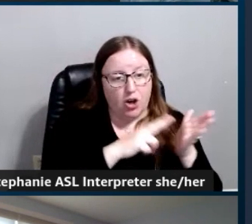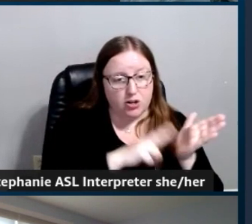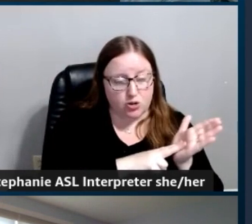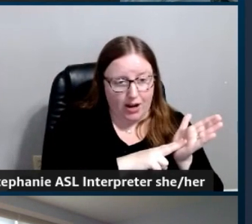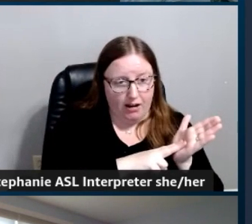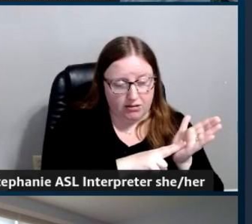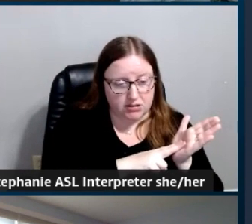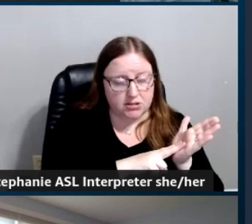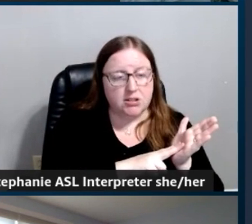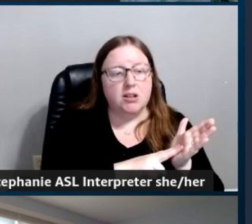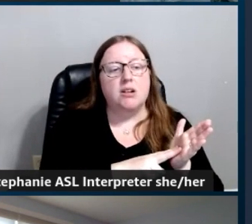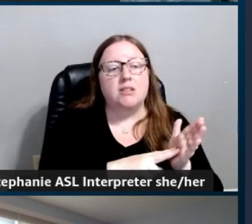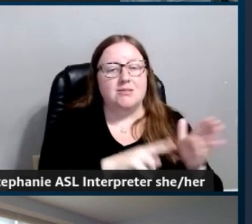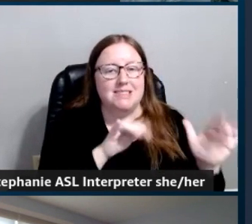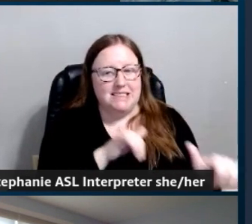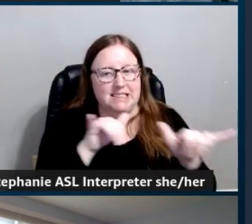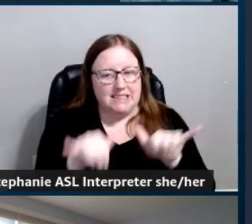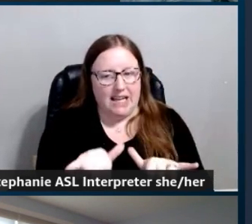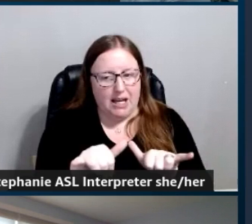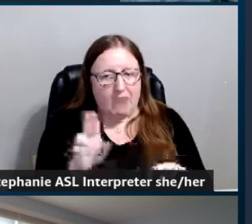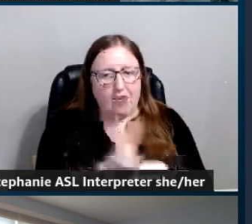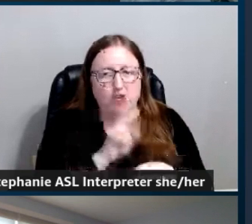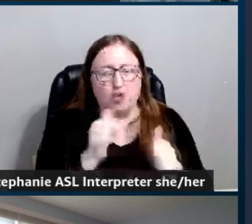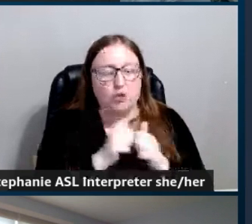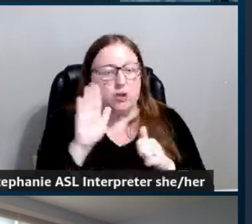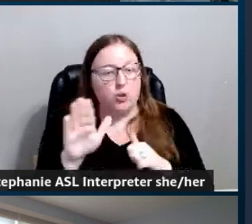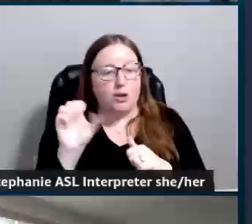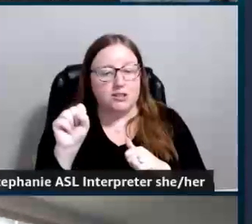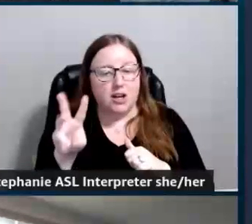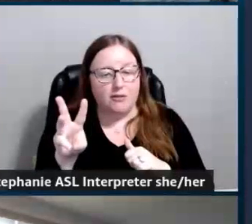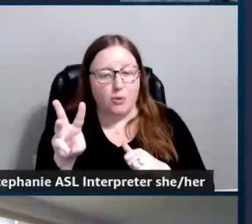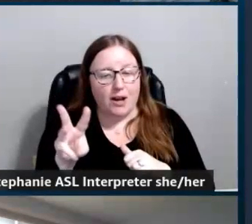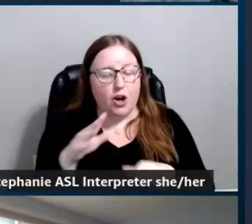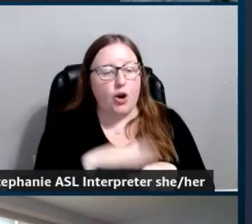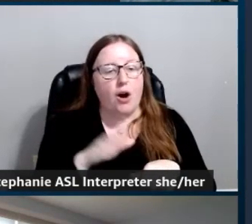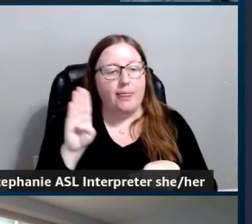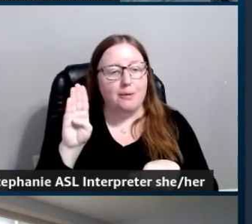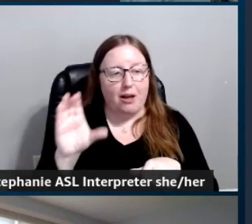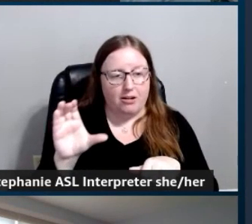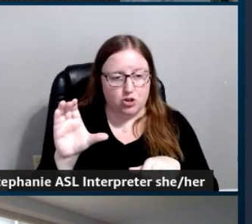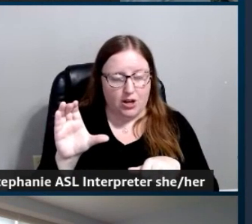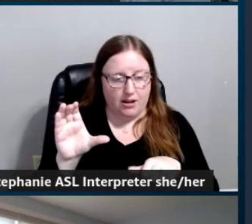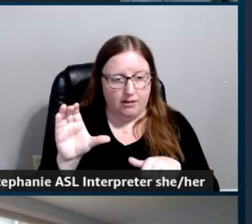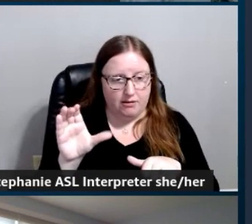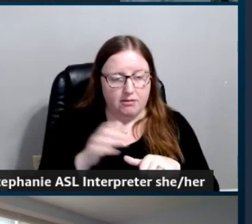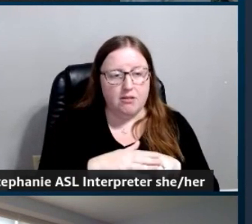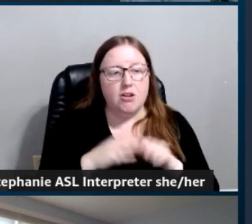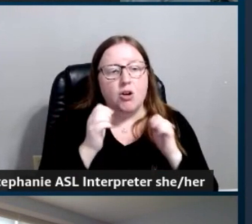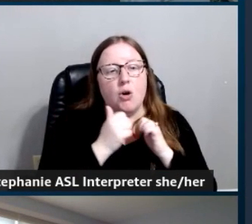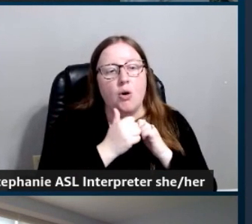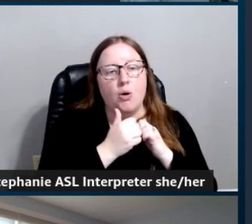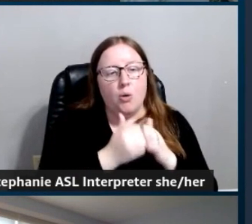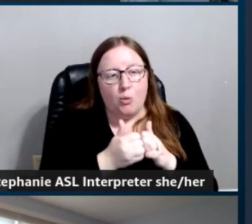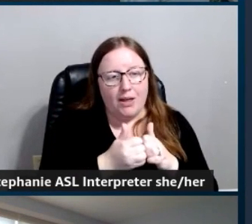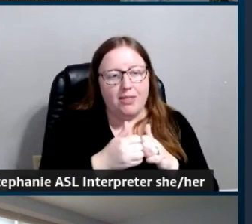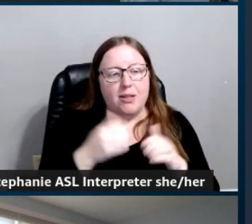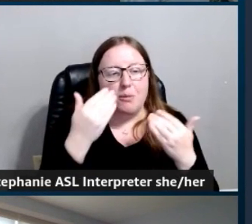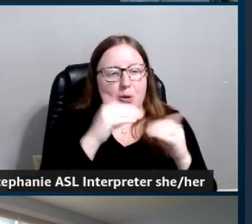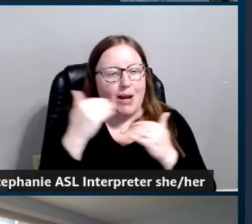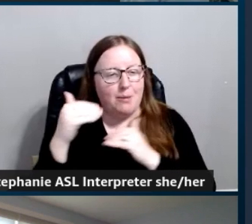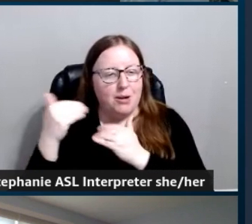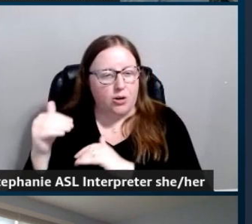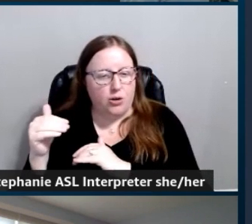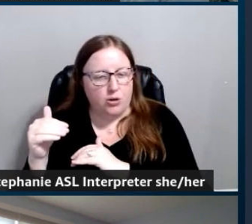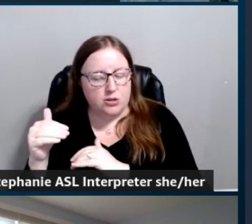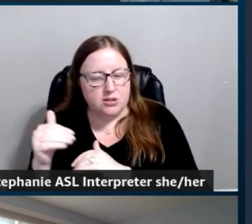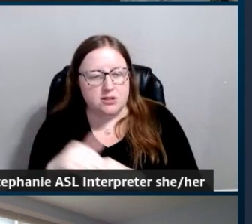way is invoked through your software on the blockchain with the parameters, the right